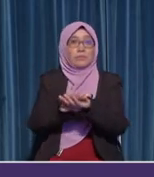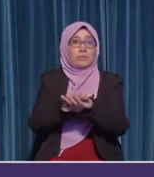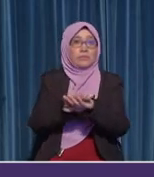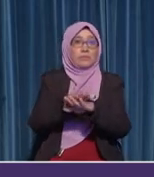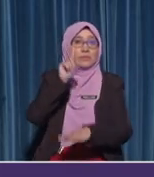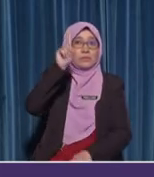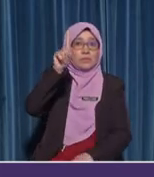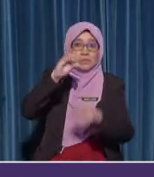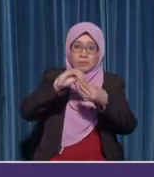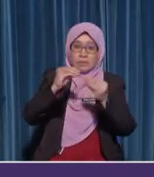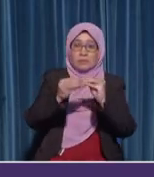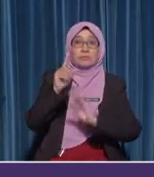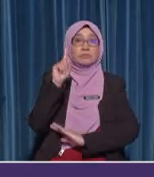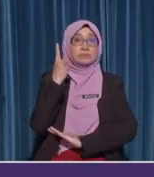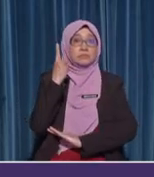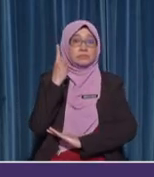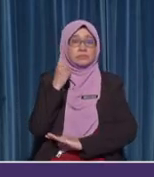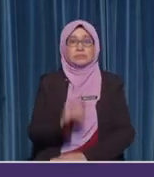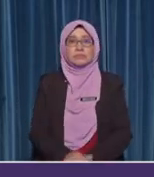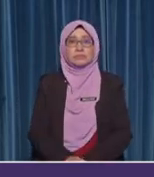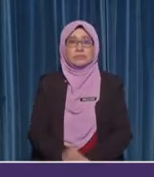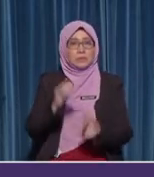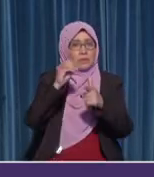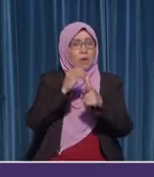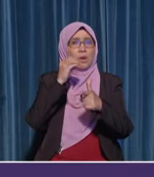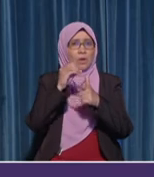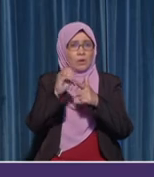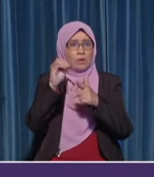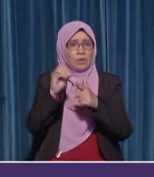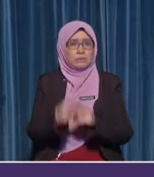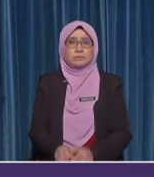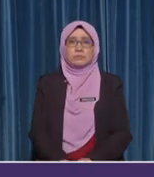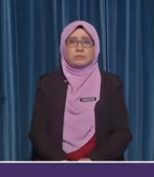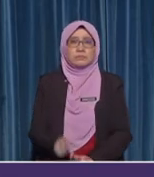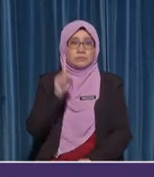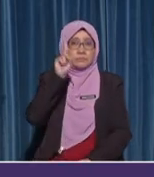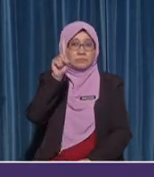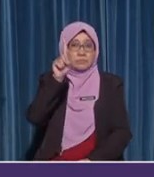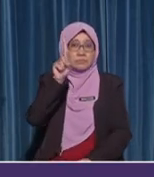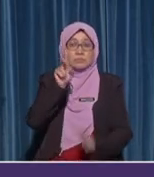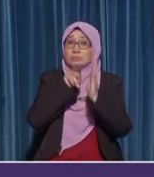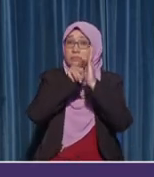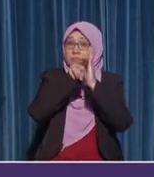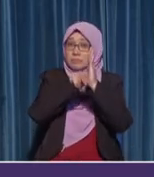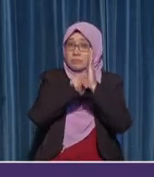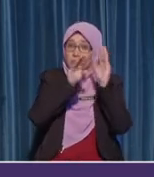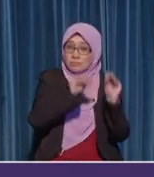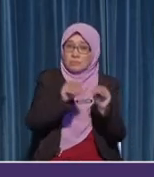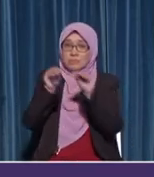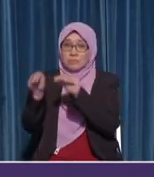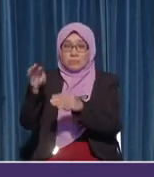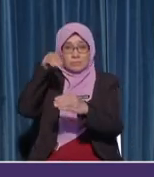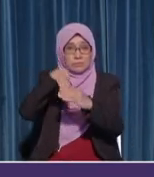one number only? Or is that 1 hour moving